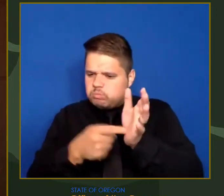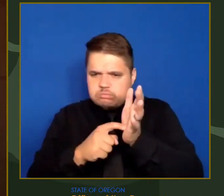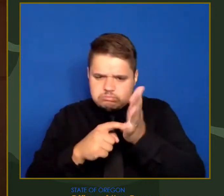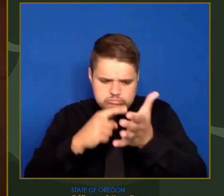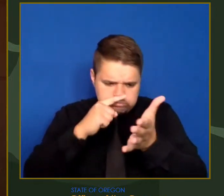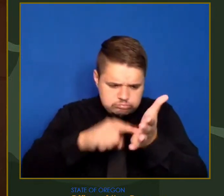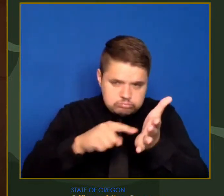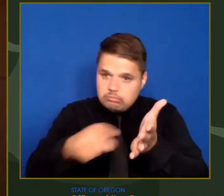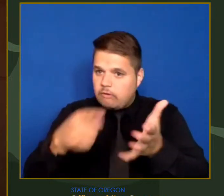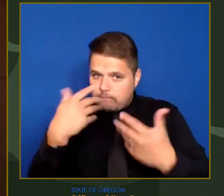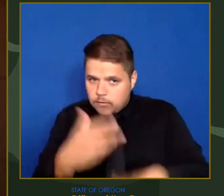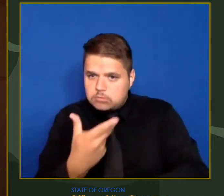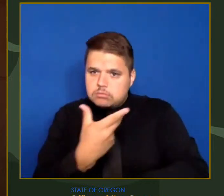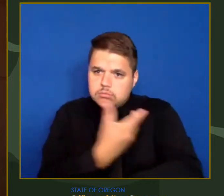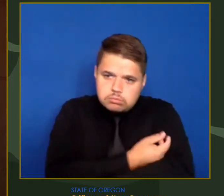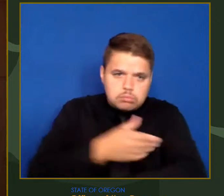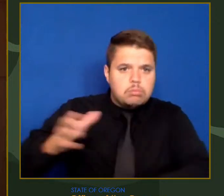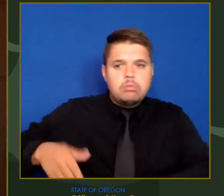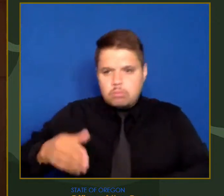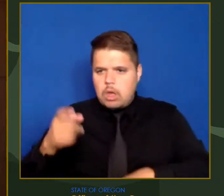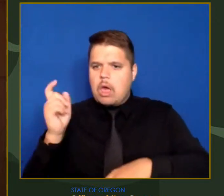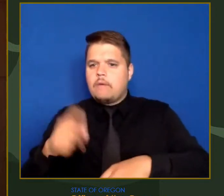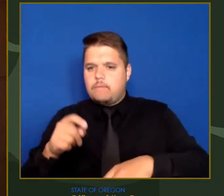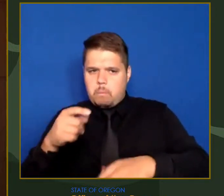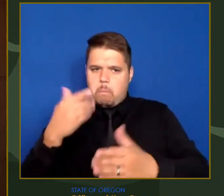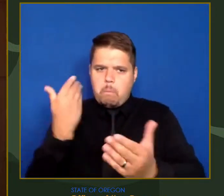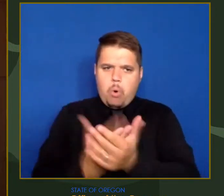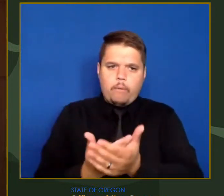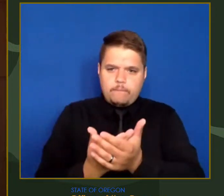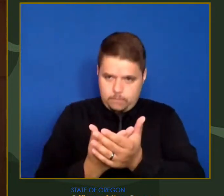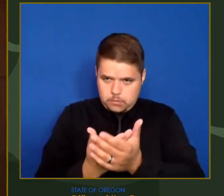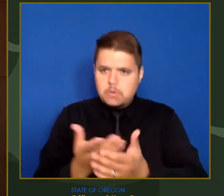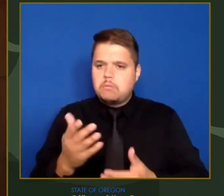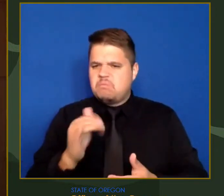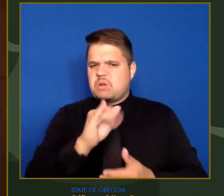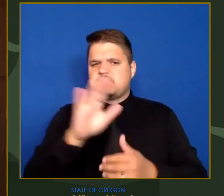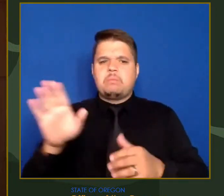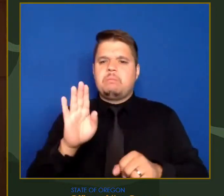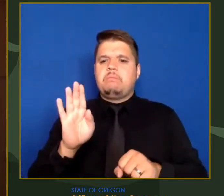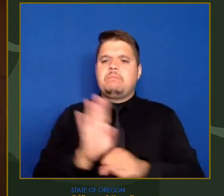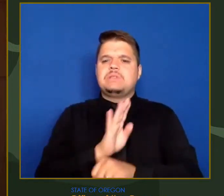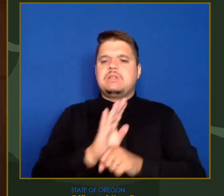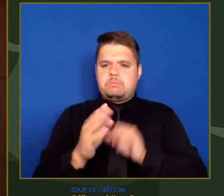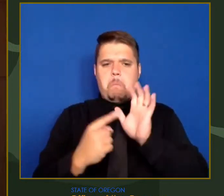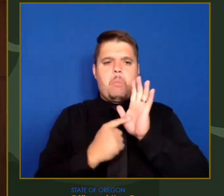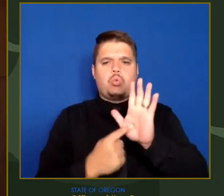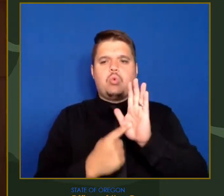vaccines based on their business model, based on what meets the needs of their customers, their